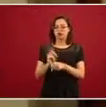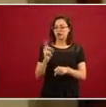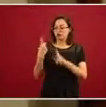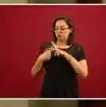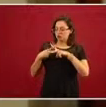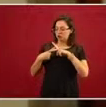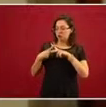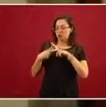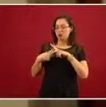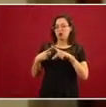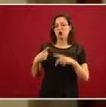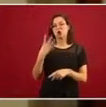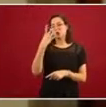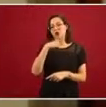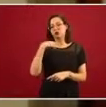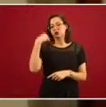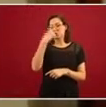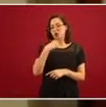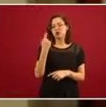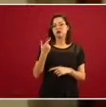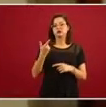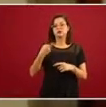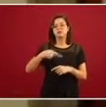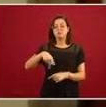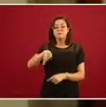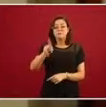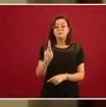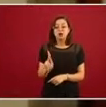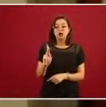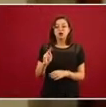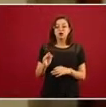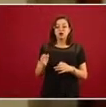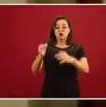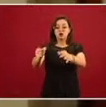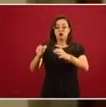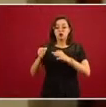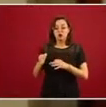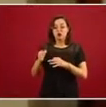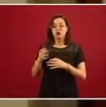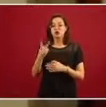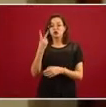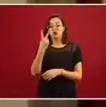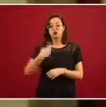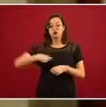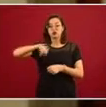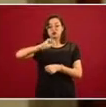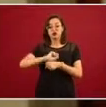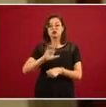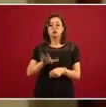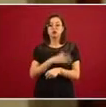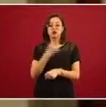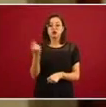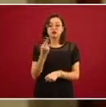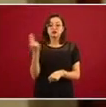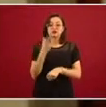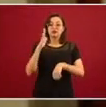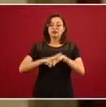done in 4 hours, but because of the